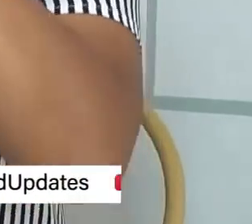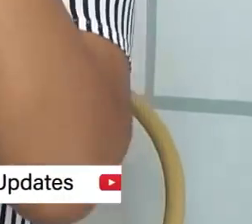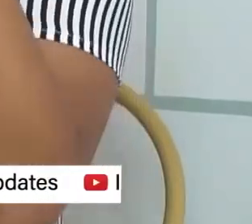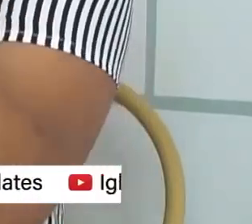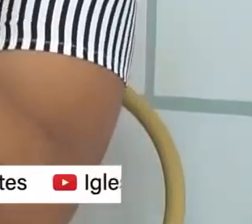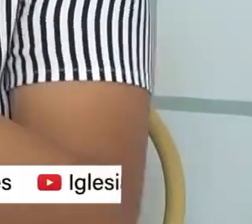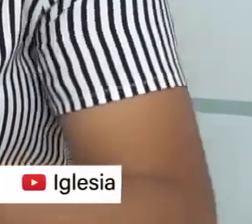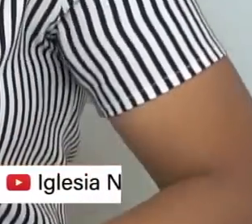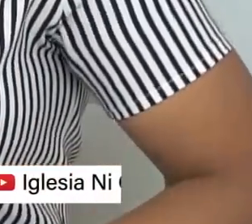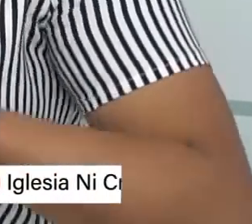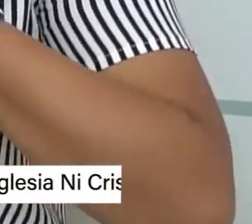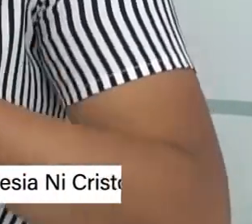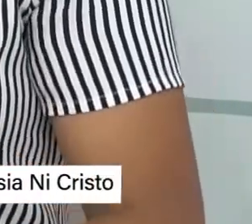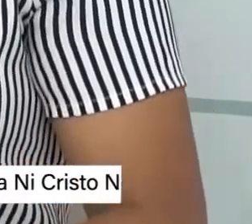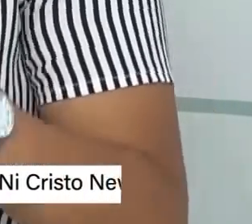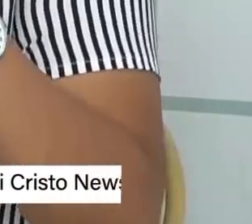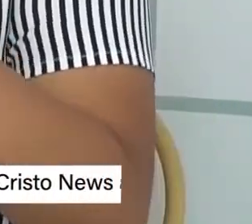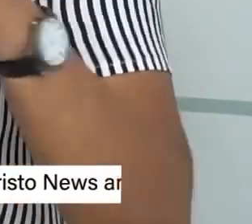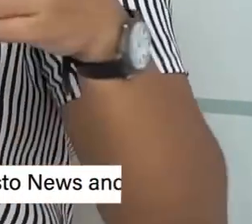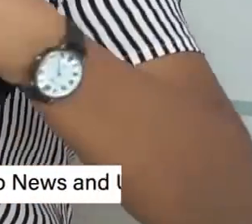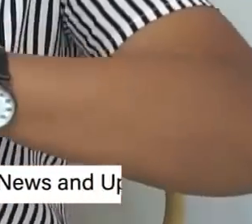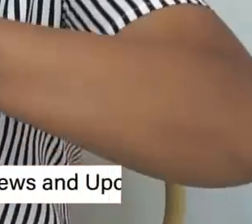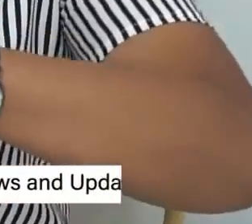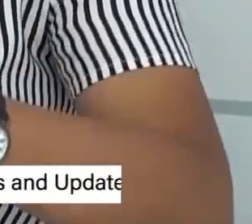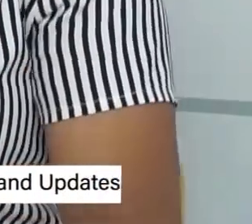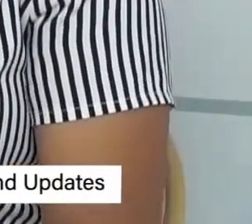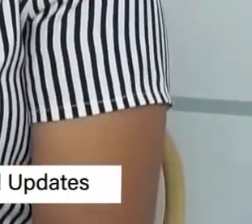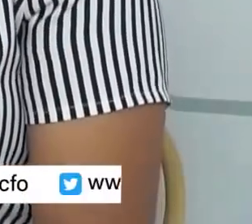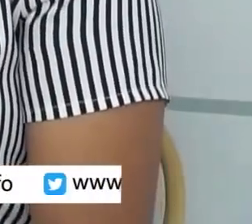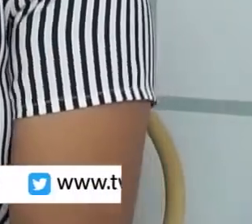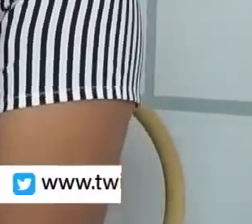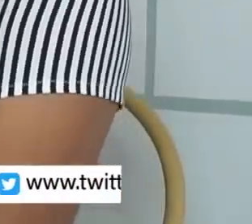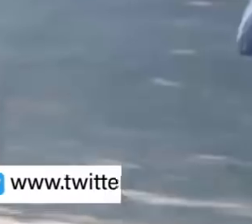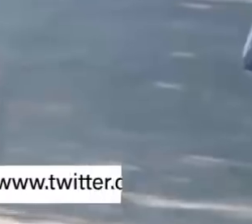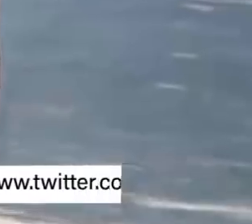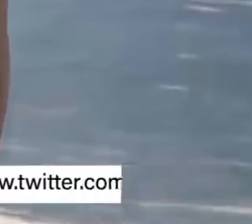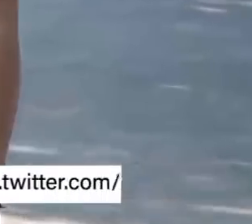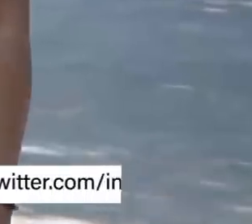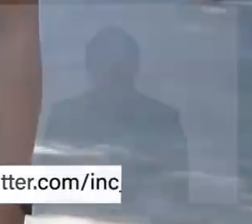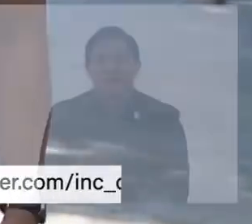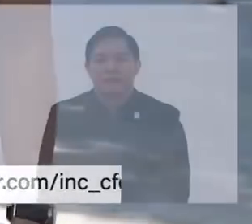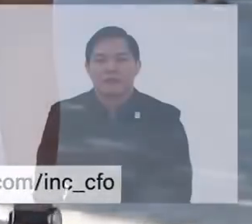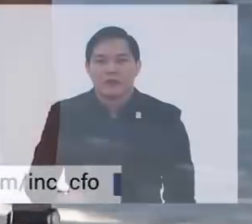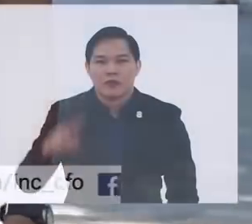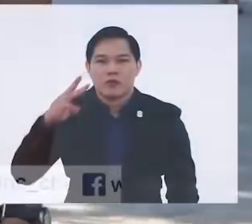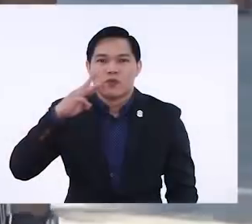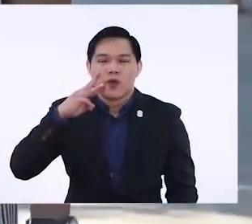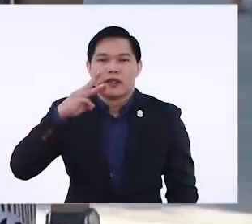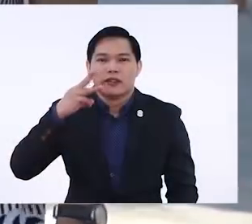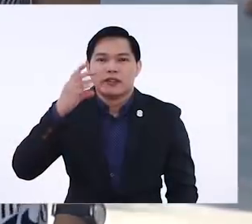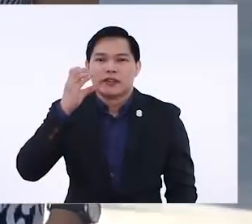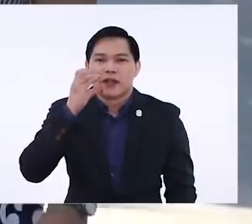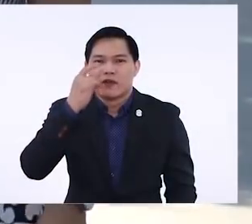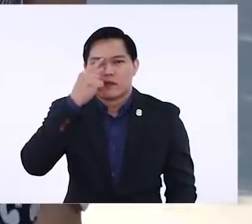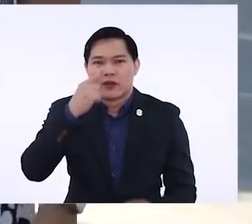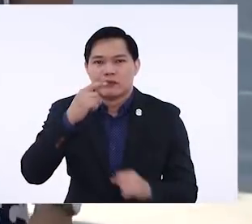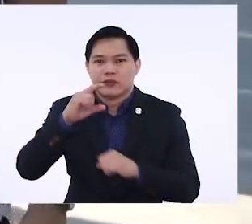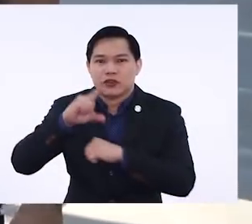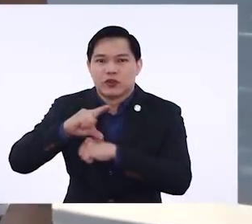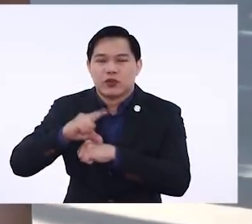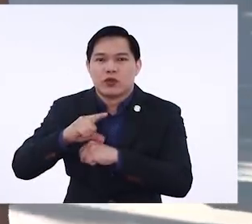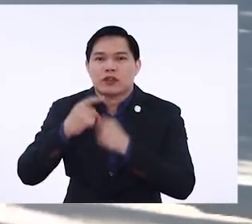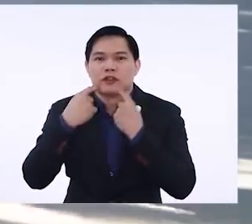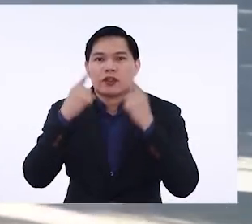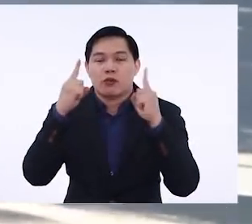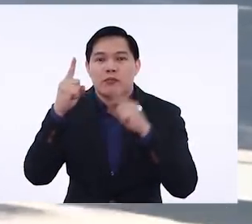and relatives. Life is very hard being deaf. Sister Wendy Cayan from the local congregation of